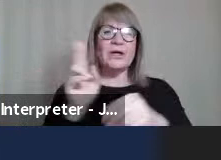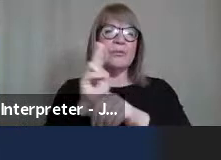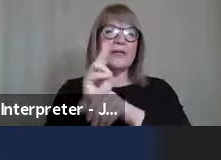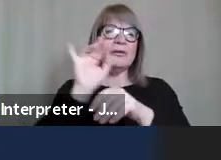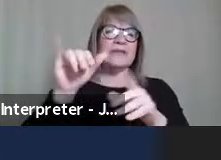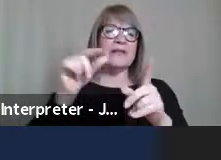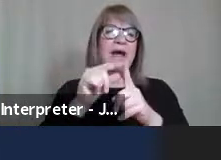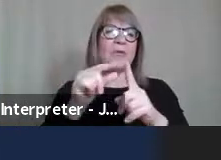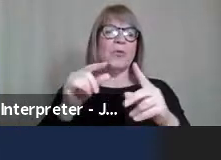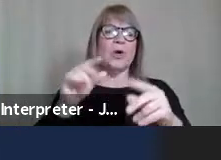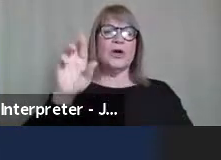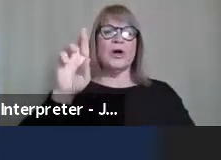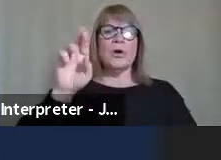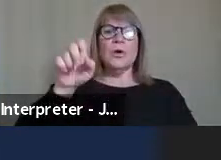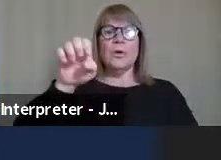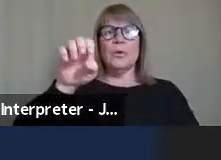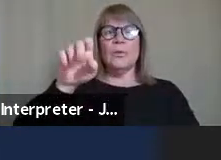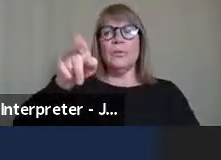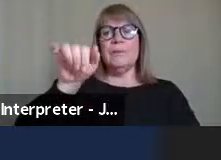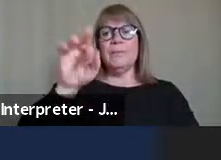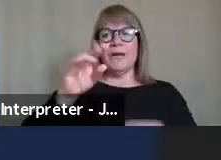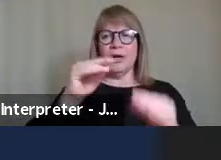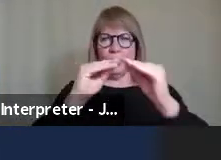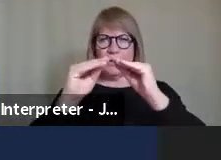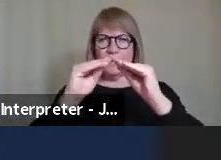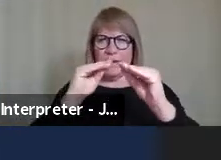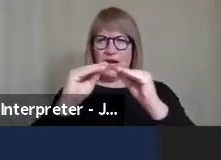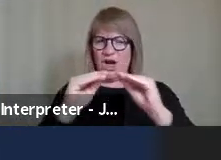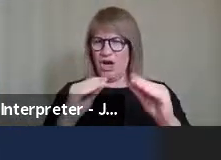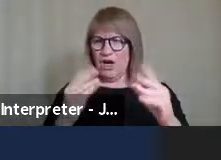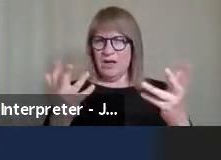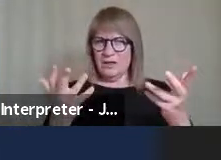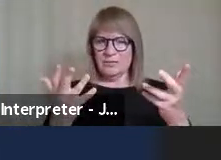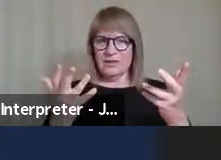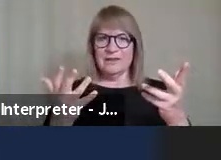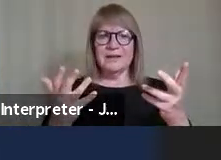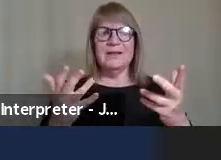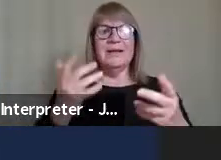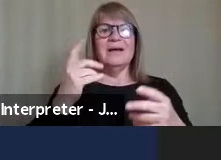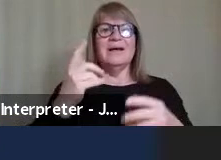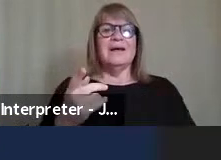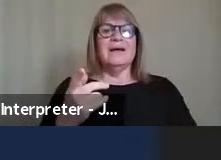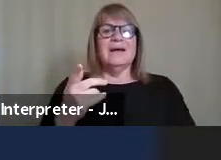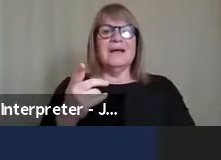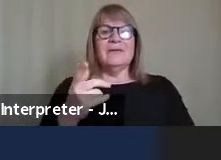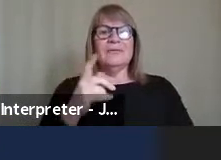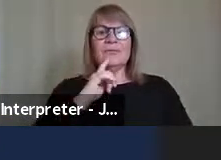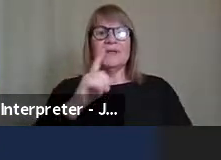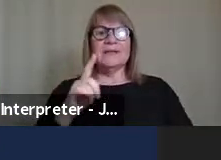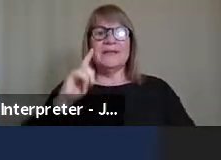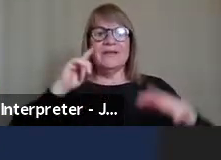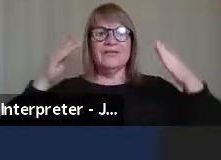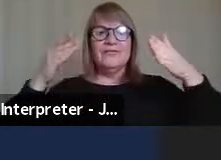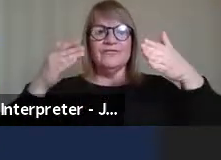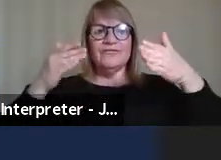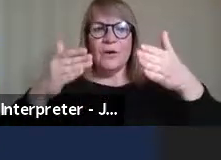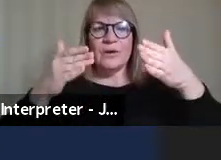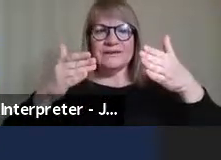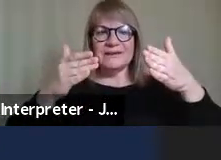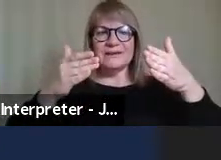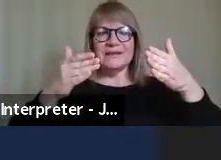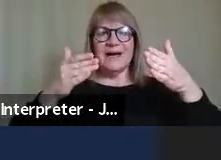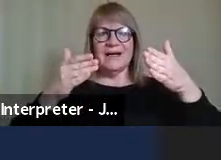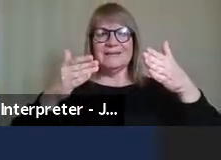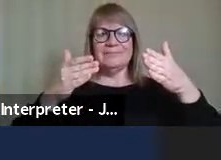um seeks to move current conversations around racialized inequalities and health equity behind beyond some of the narrow